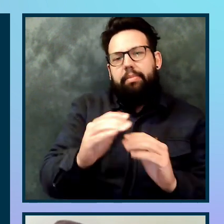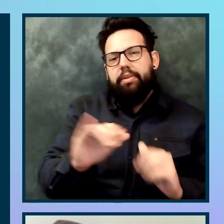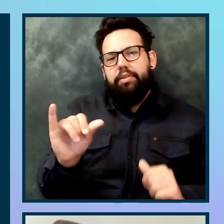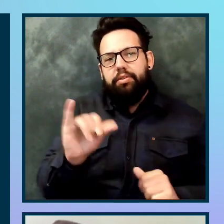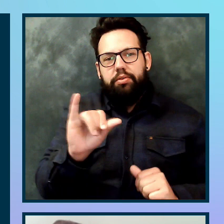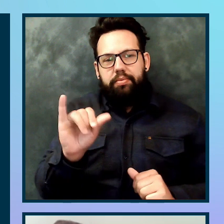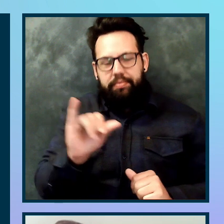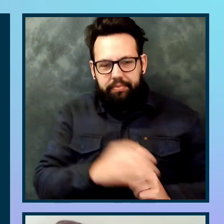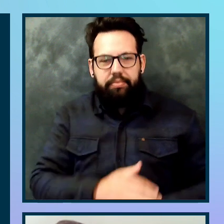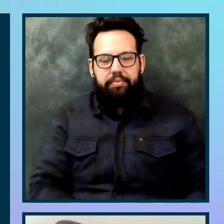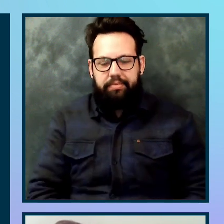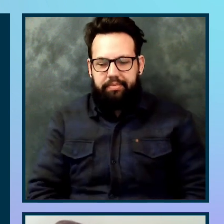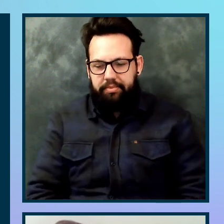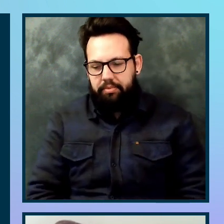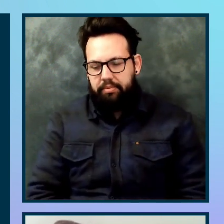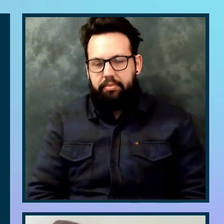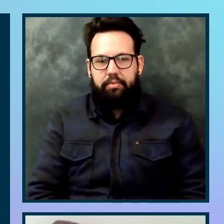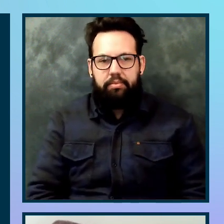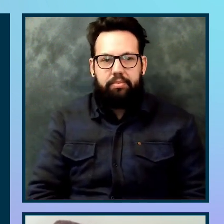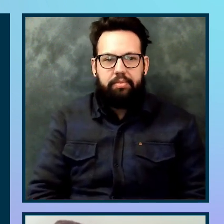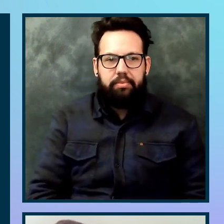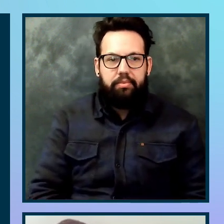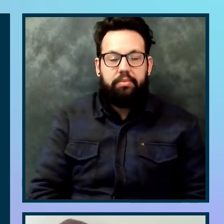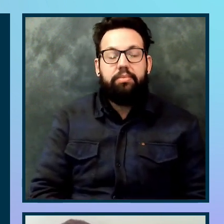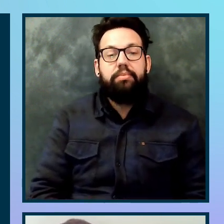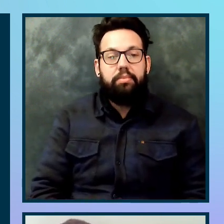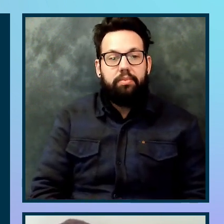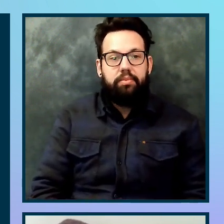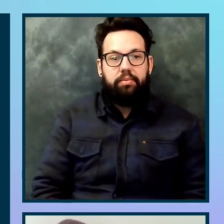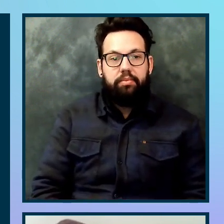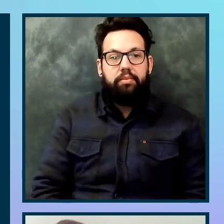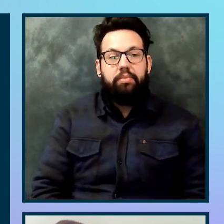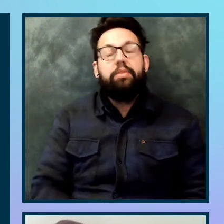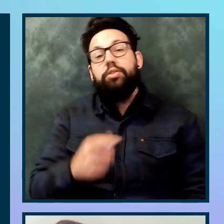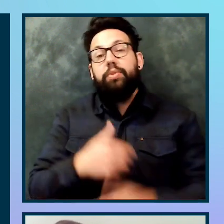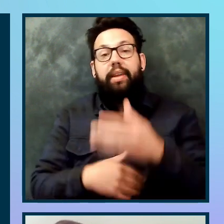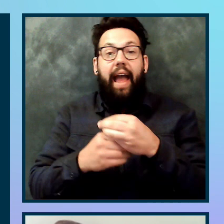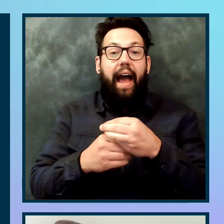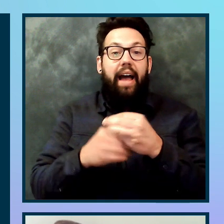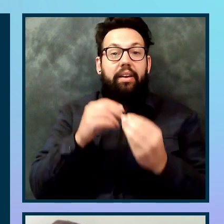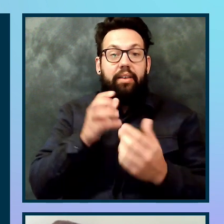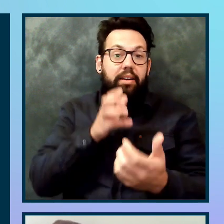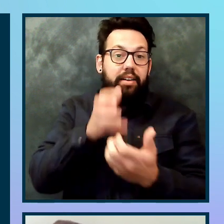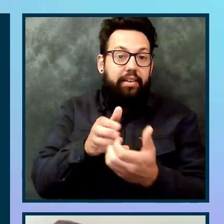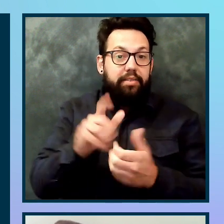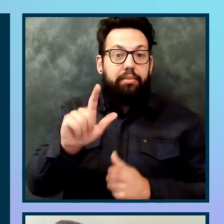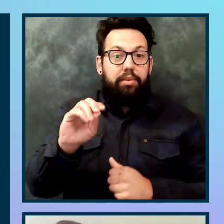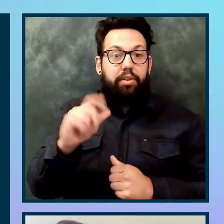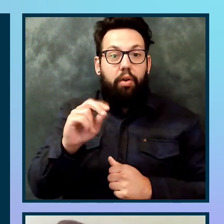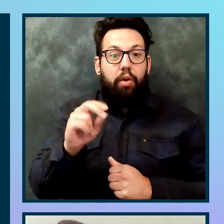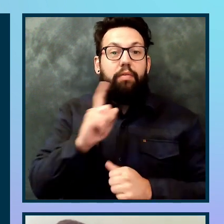then we pass that in. So that results in this here. We can see add a custom logo to all reports, max 500 kilobytes, and then we get